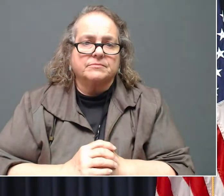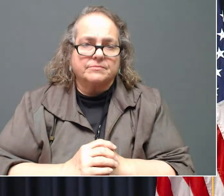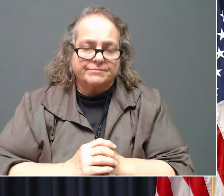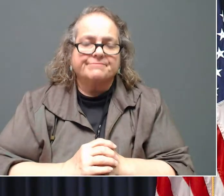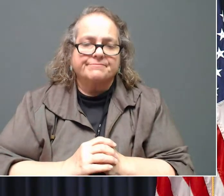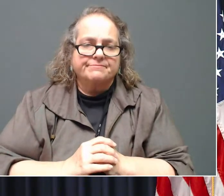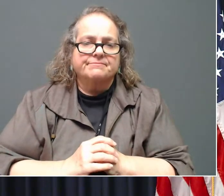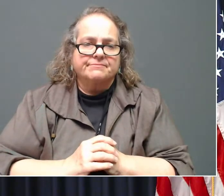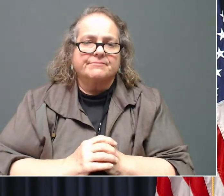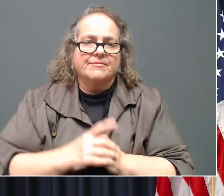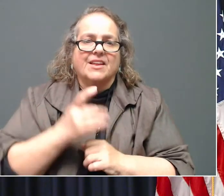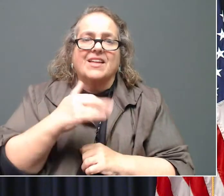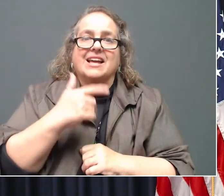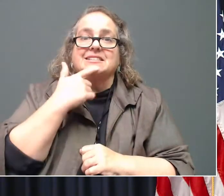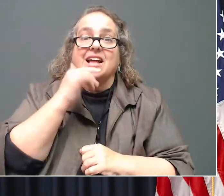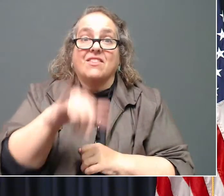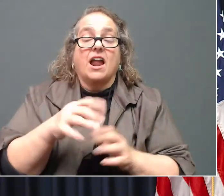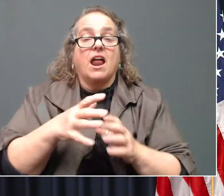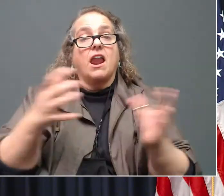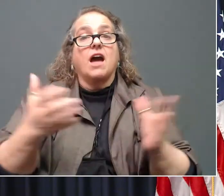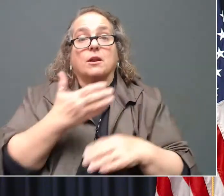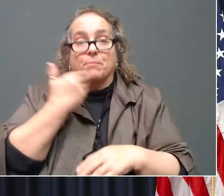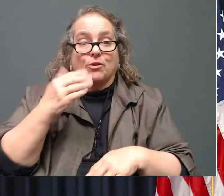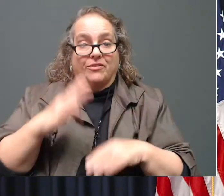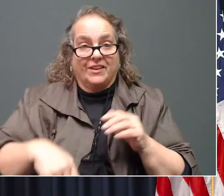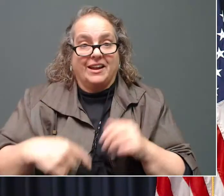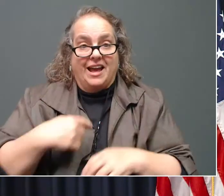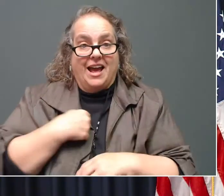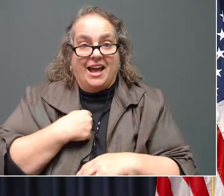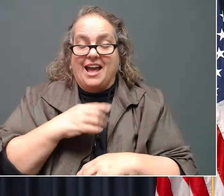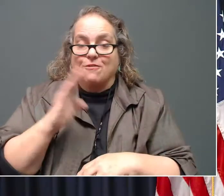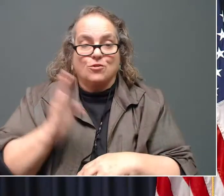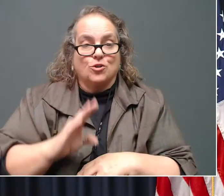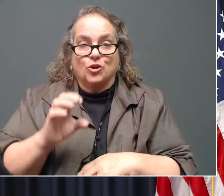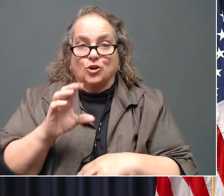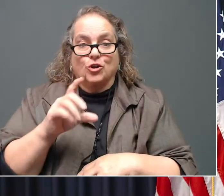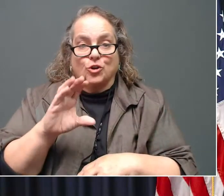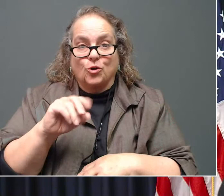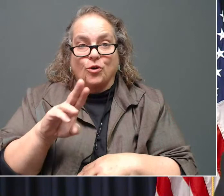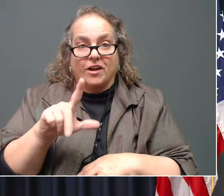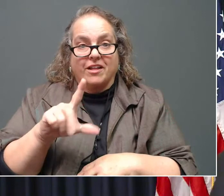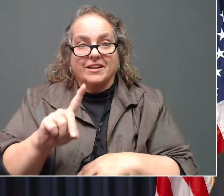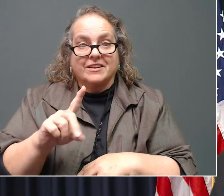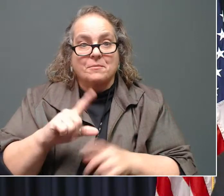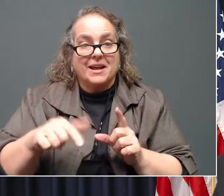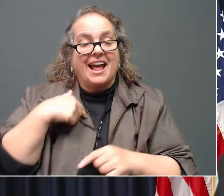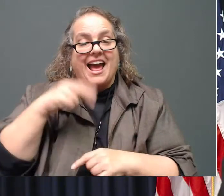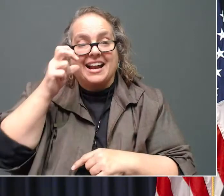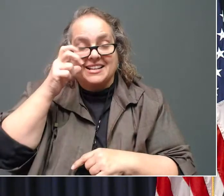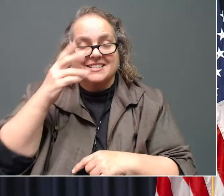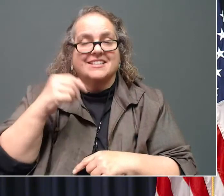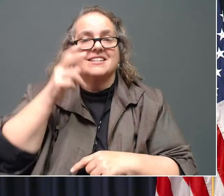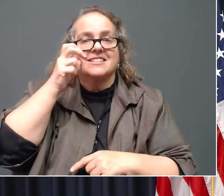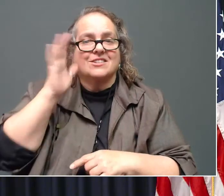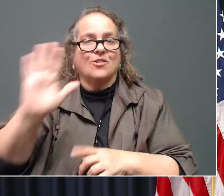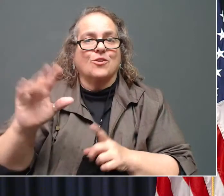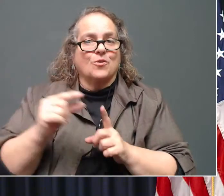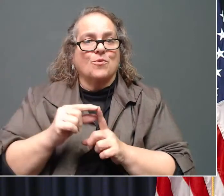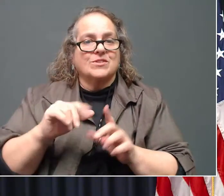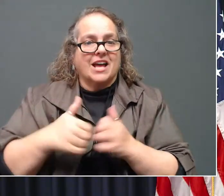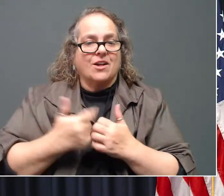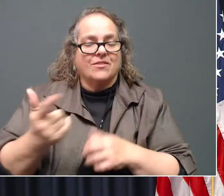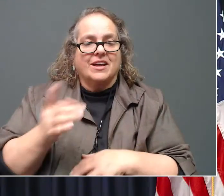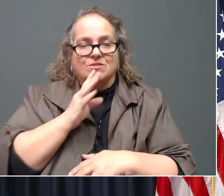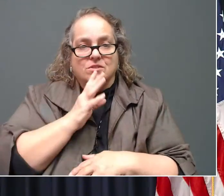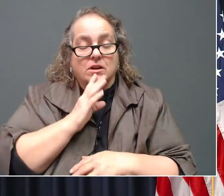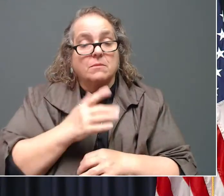They say that a lot better than I ever could. But I listen, I take notes, and I'll work on improving. I want to send it